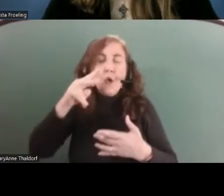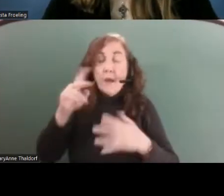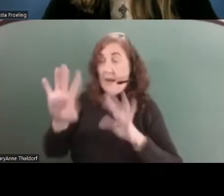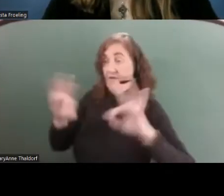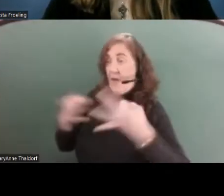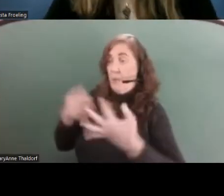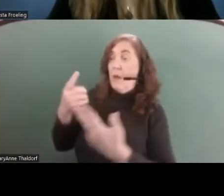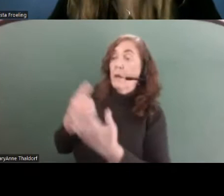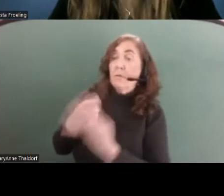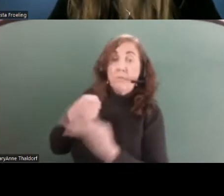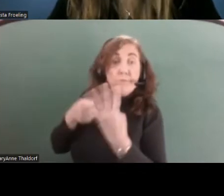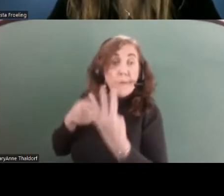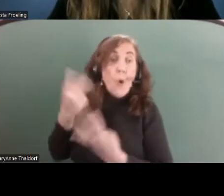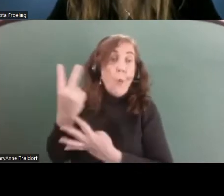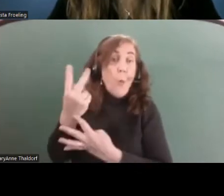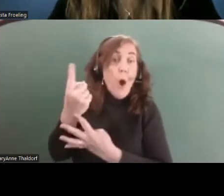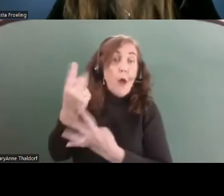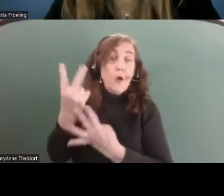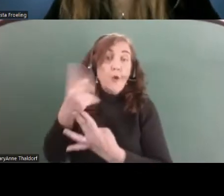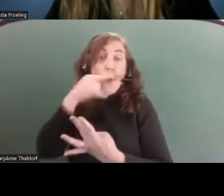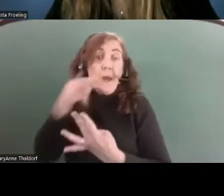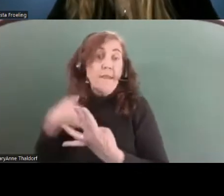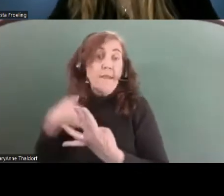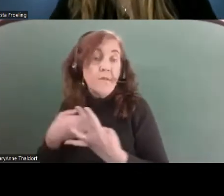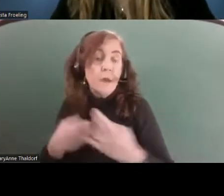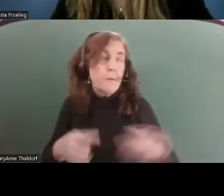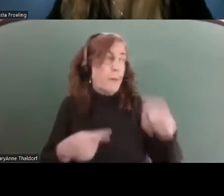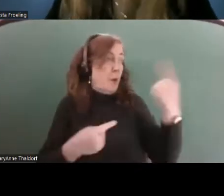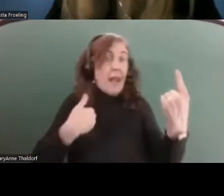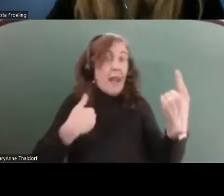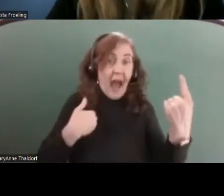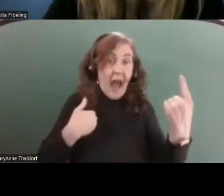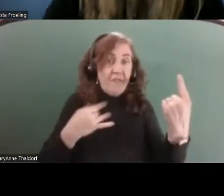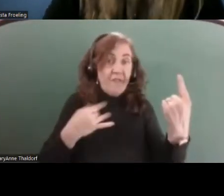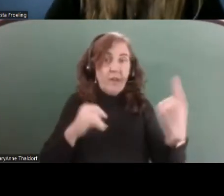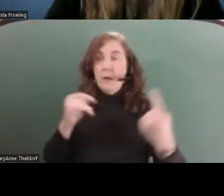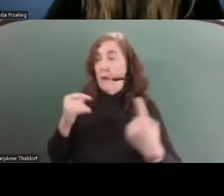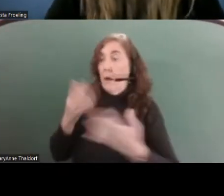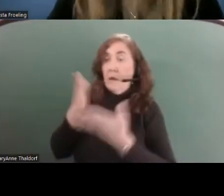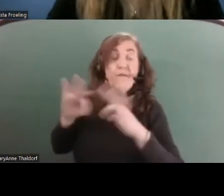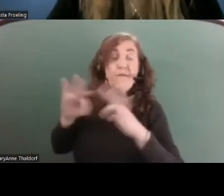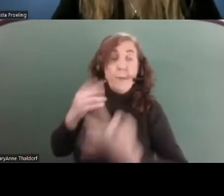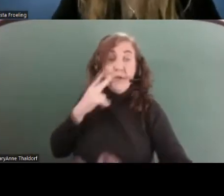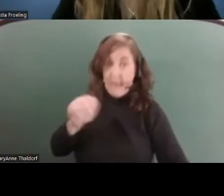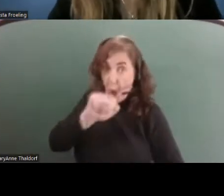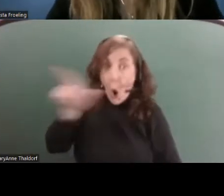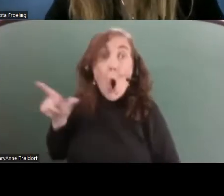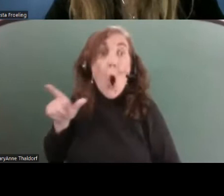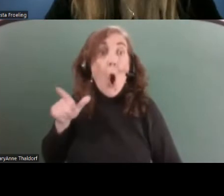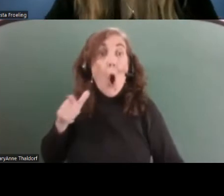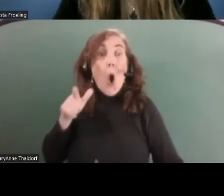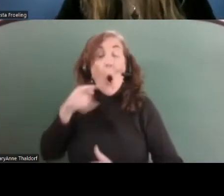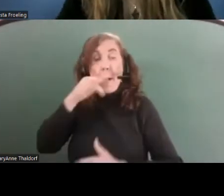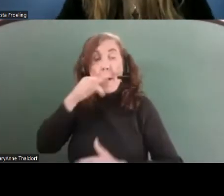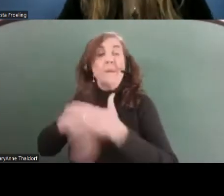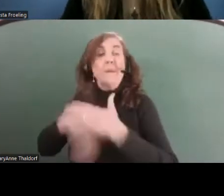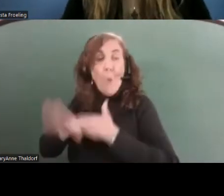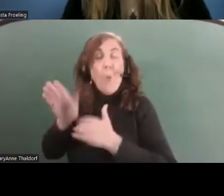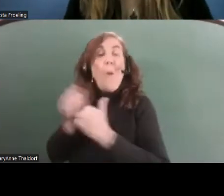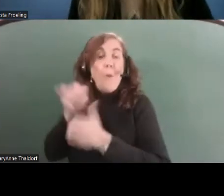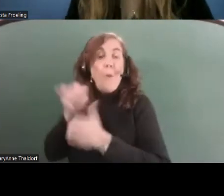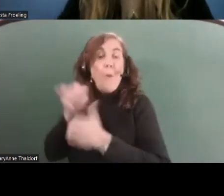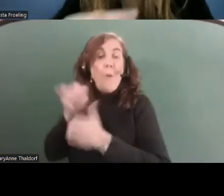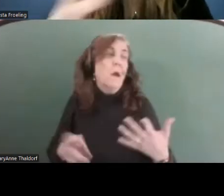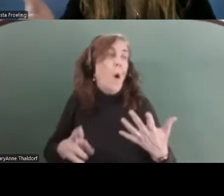you'll see 1 kid. And in some families, you'll see all kids or all kids but 1. I've seen a